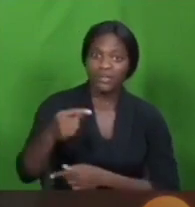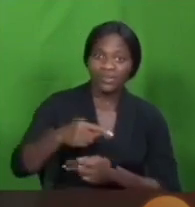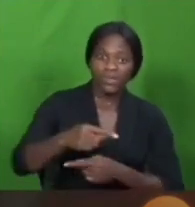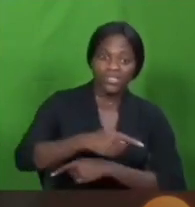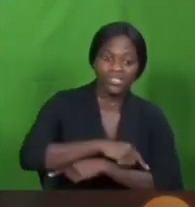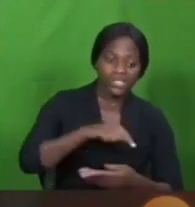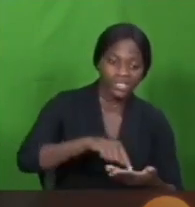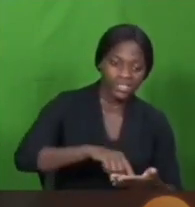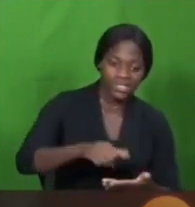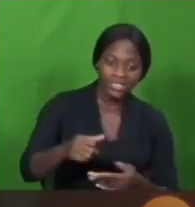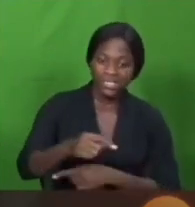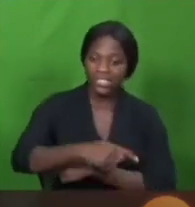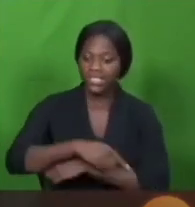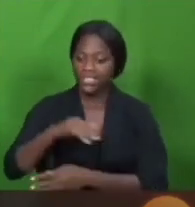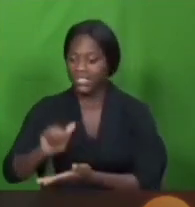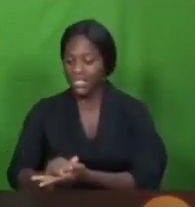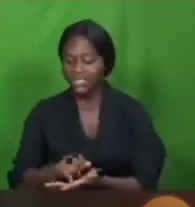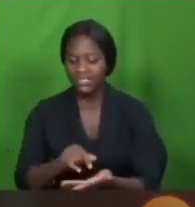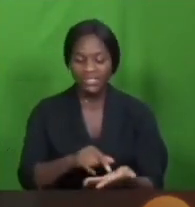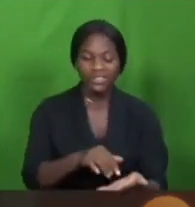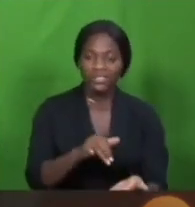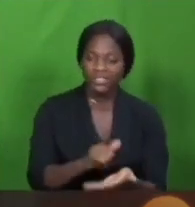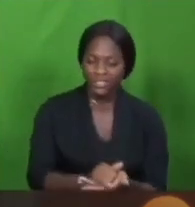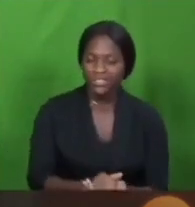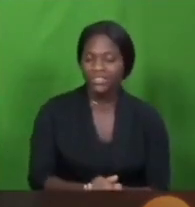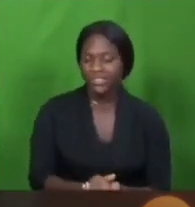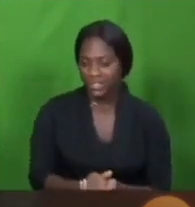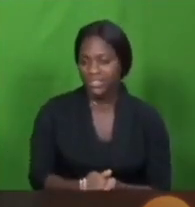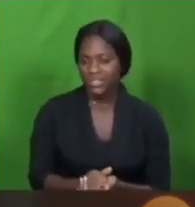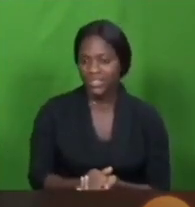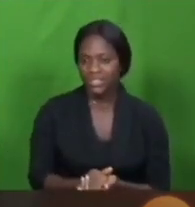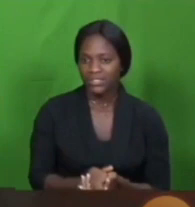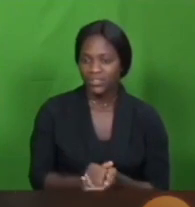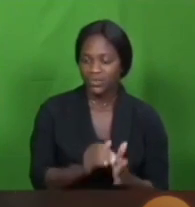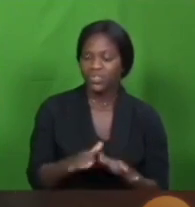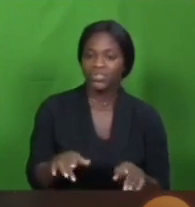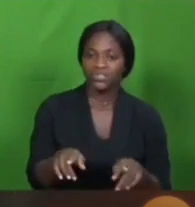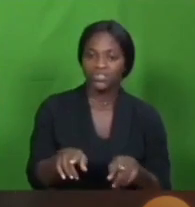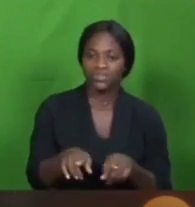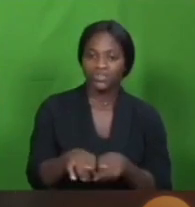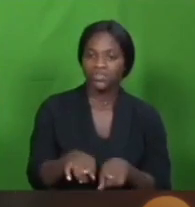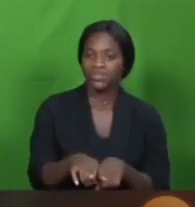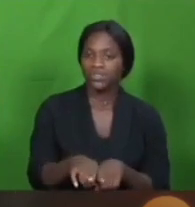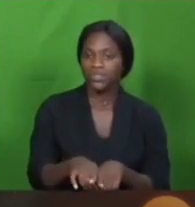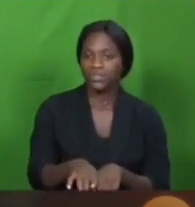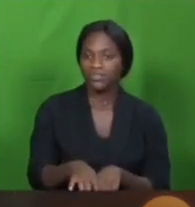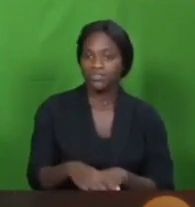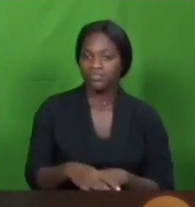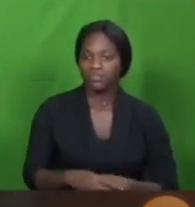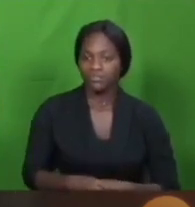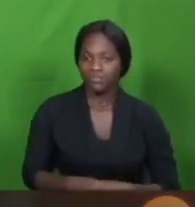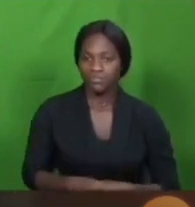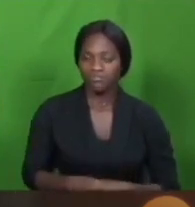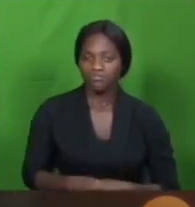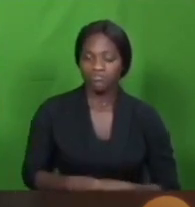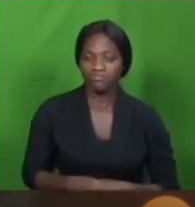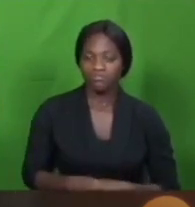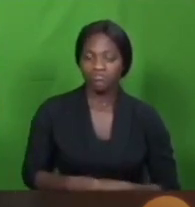to another process and procedures. So let's leave it to the table officers to do the